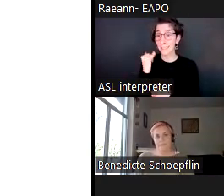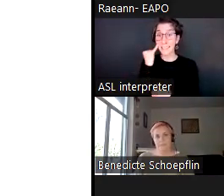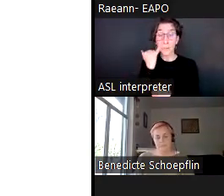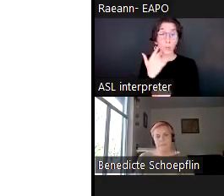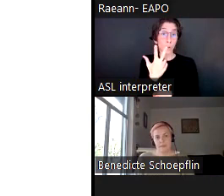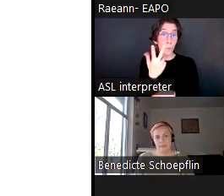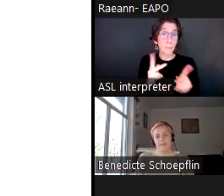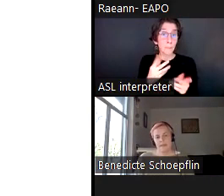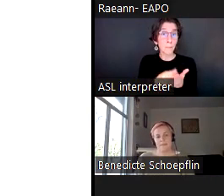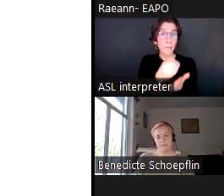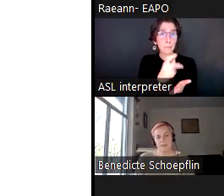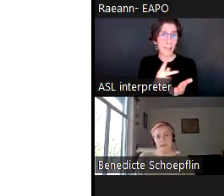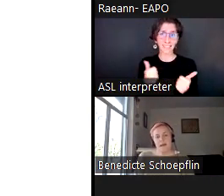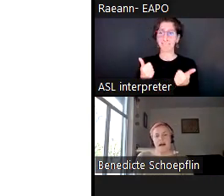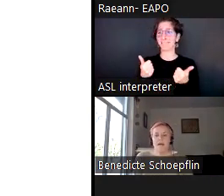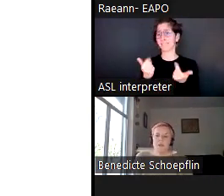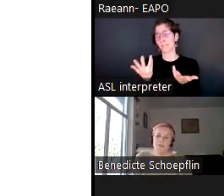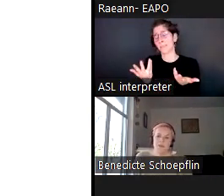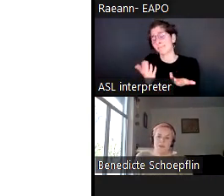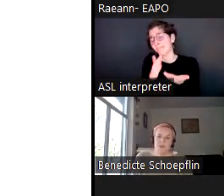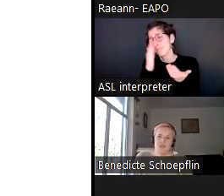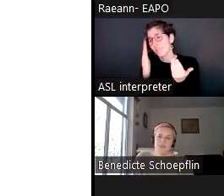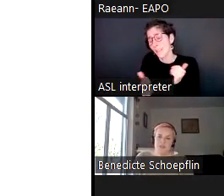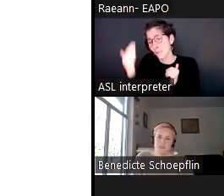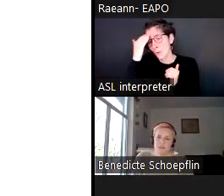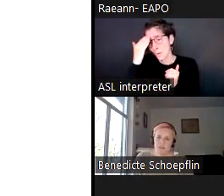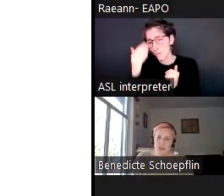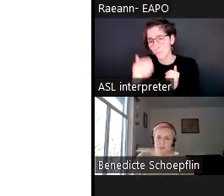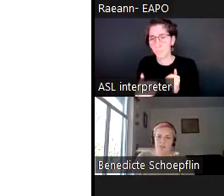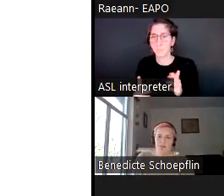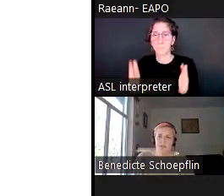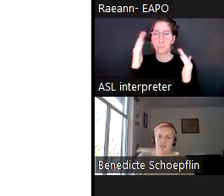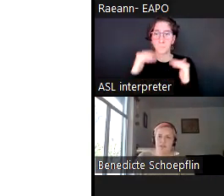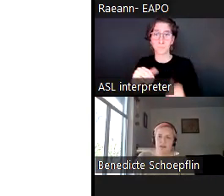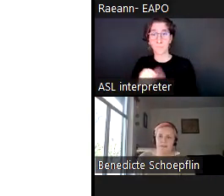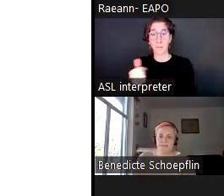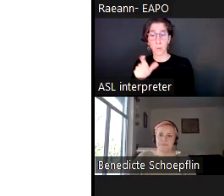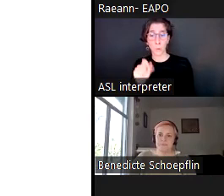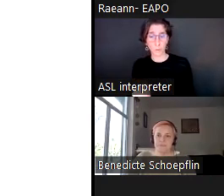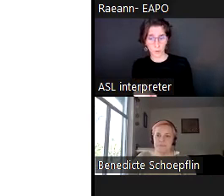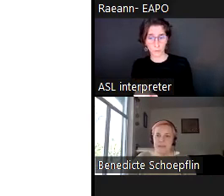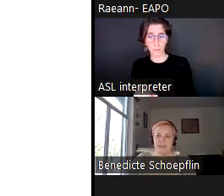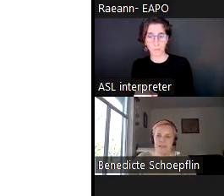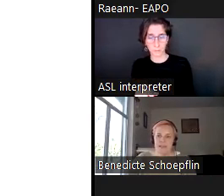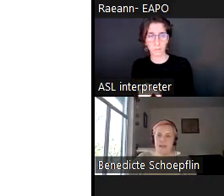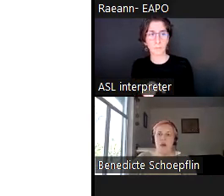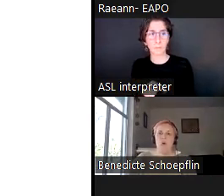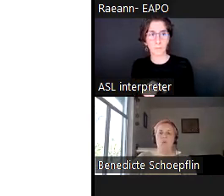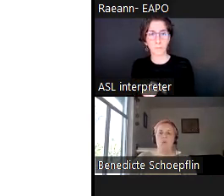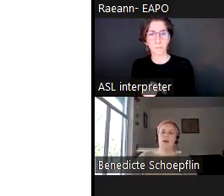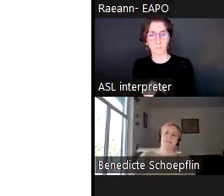never know, right? Yeah. We have another question that was in the chat box, which is